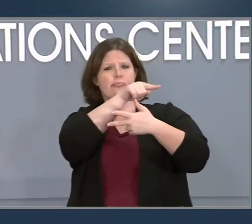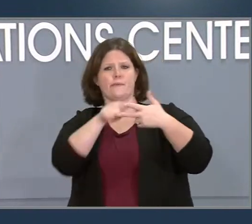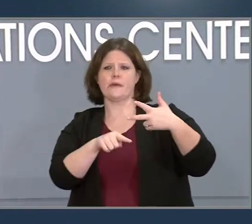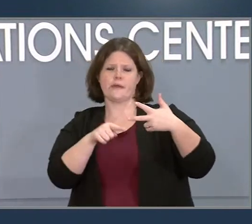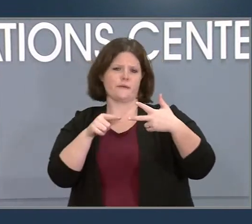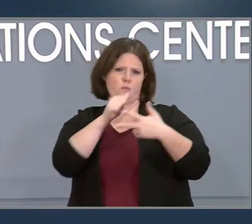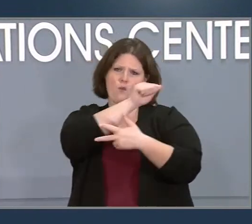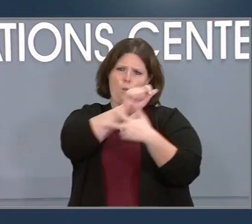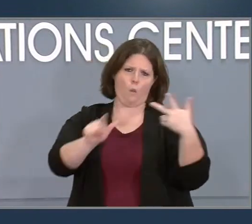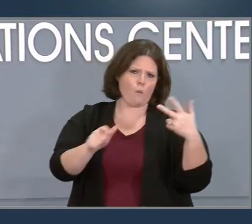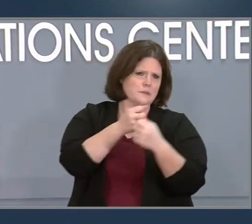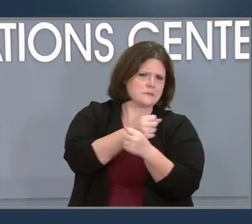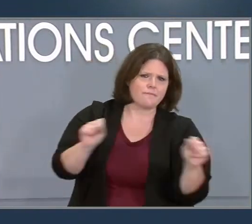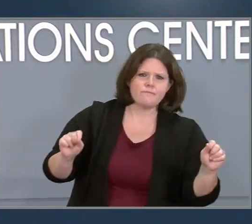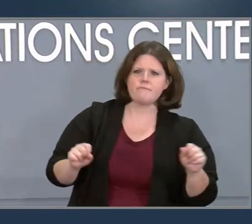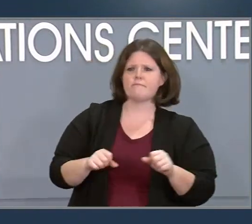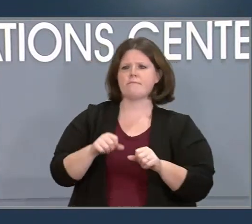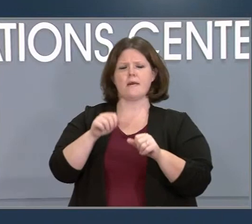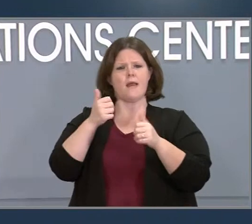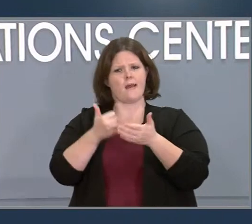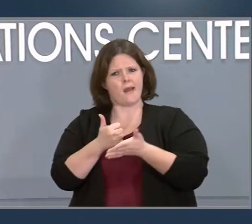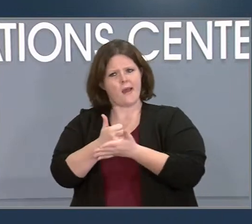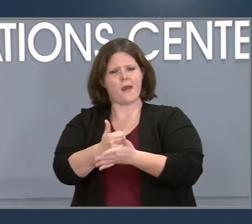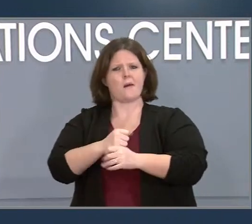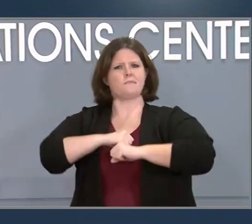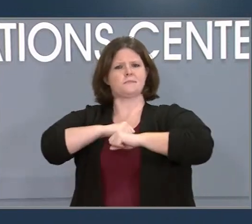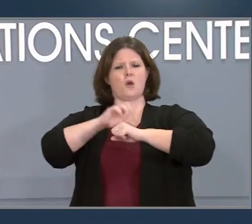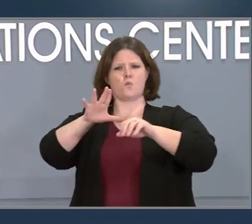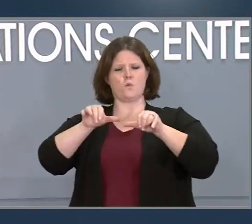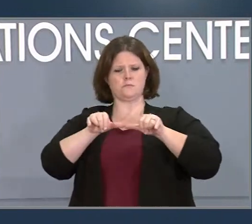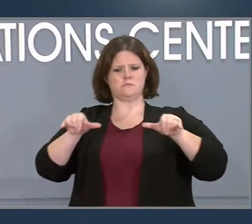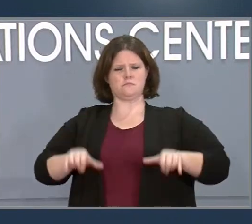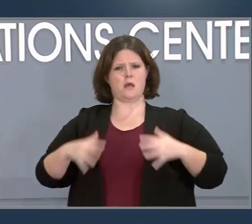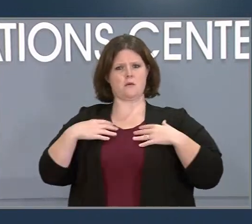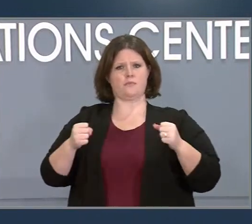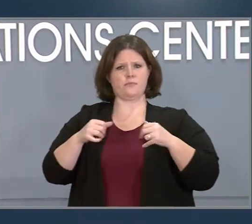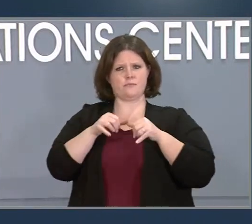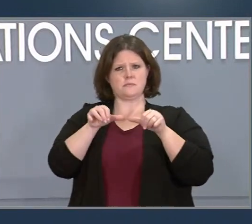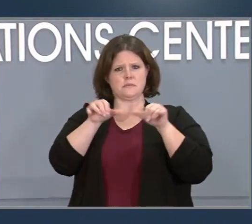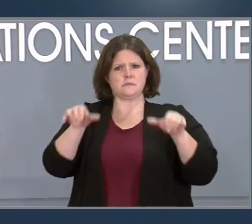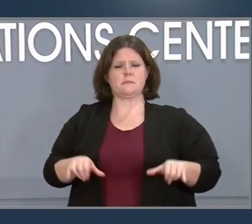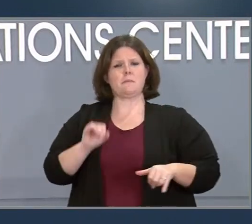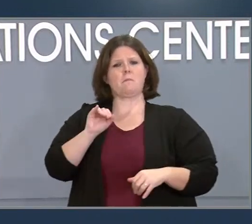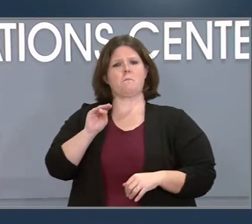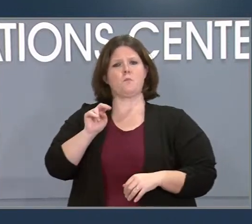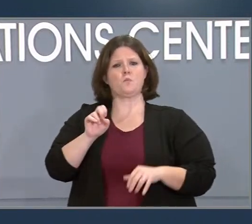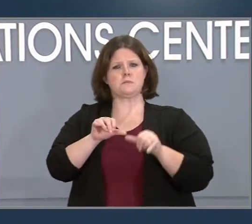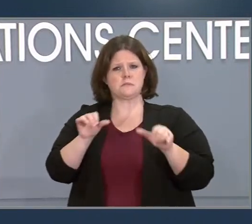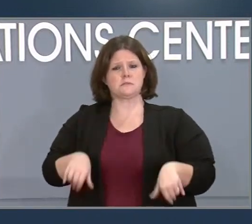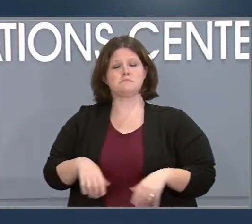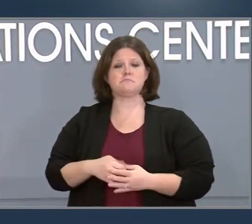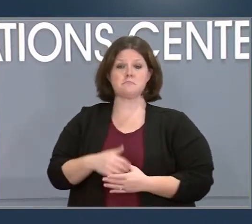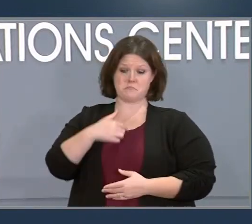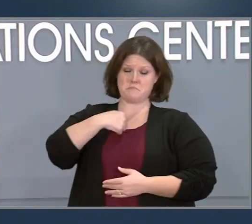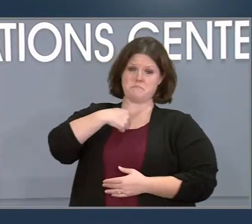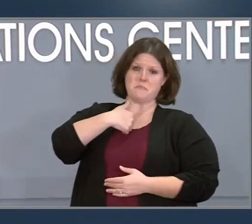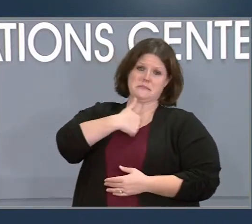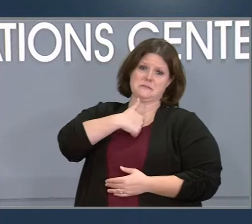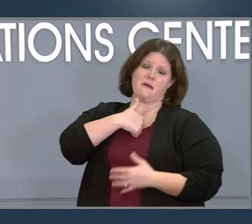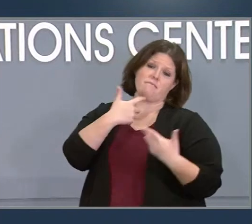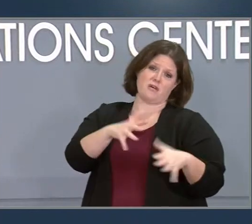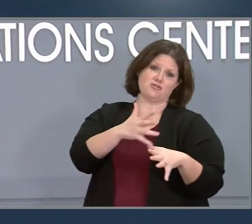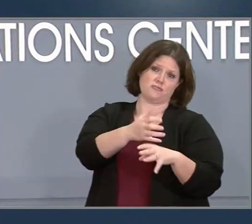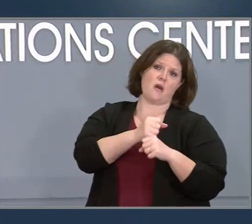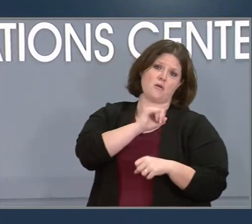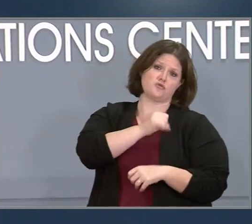boost your immune system. I've shared that I've gotten the Johnson & Johnson vaccine originally, and last Friday,